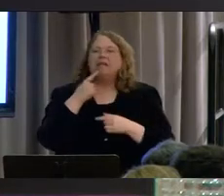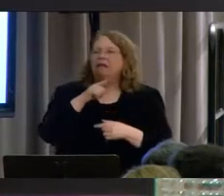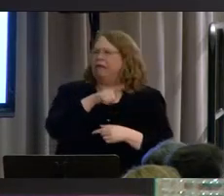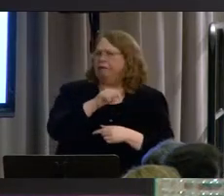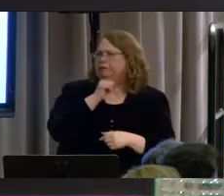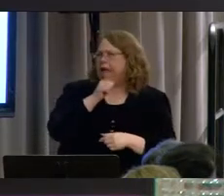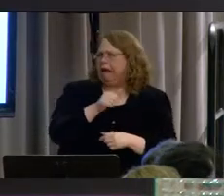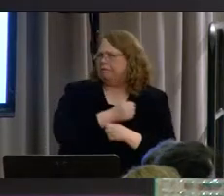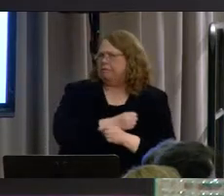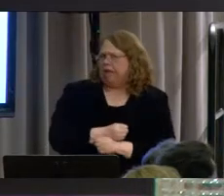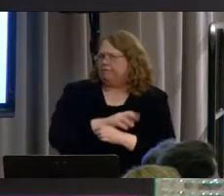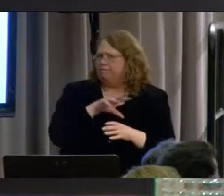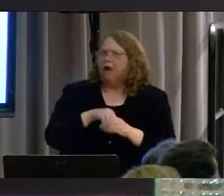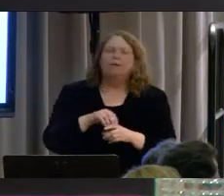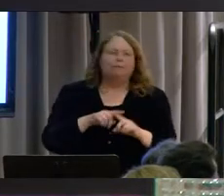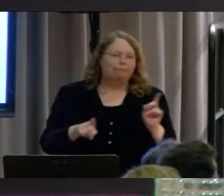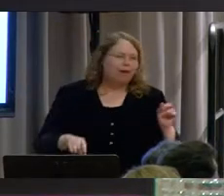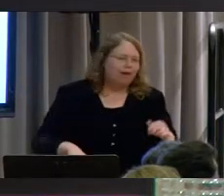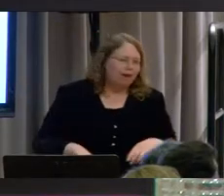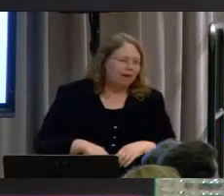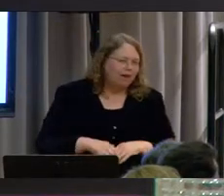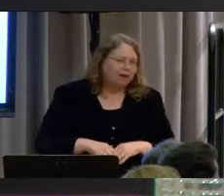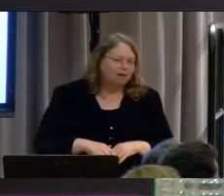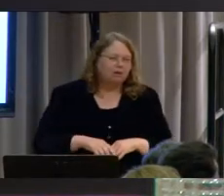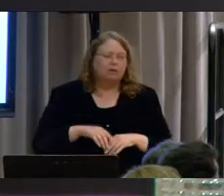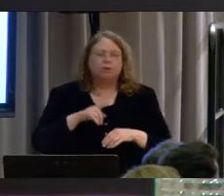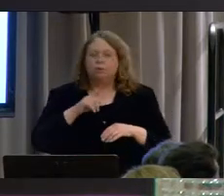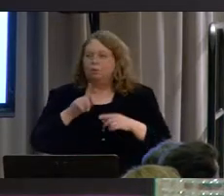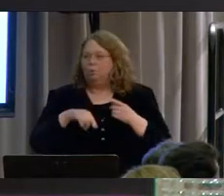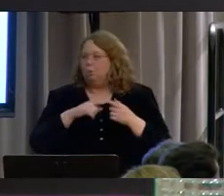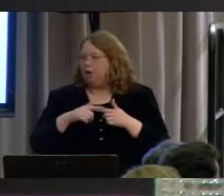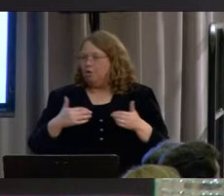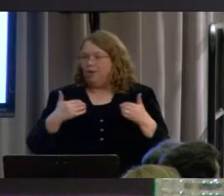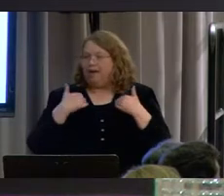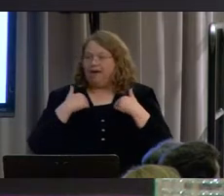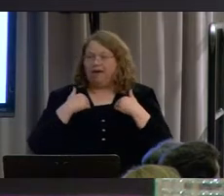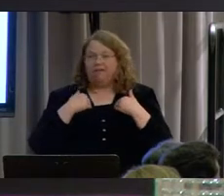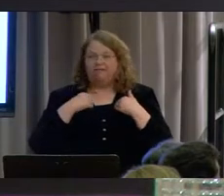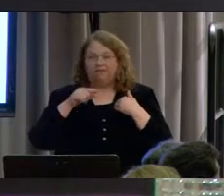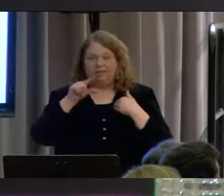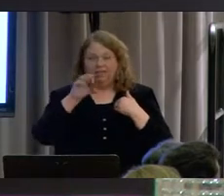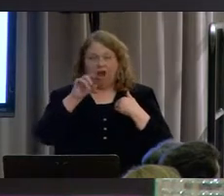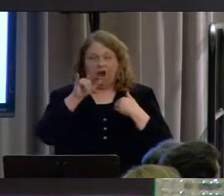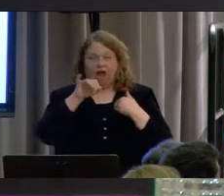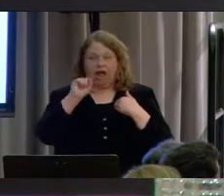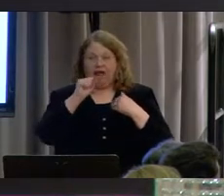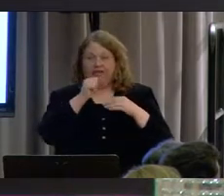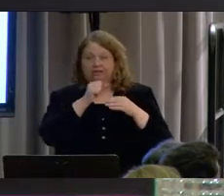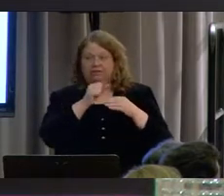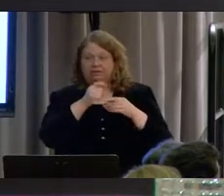was, when you have the goddess of vindication, which is what's there on top of that column,